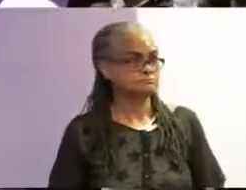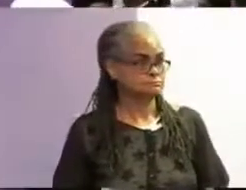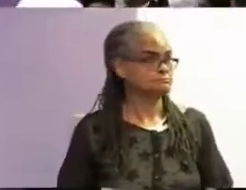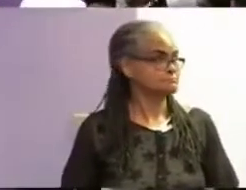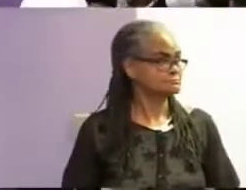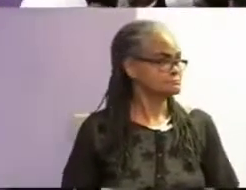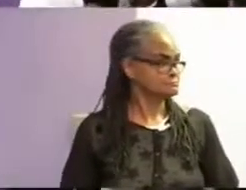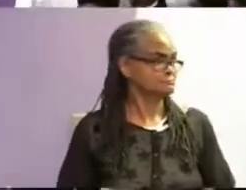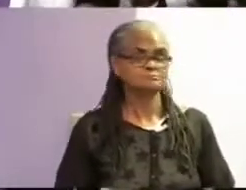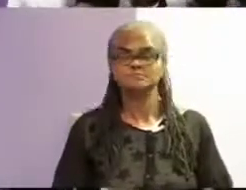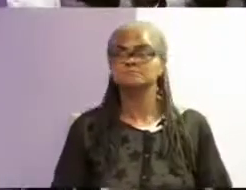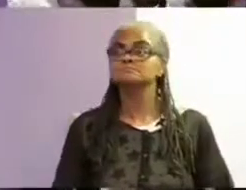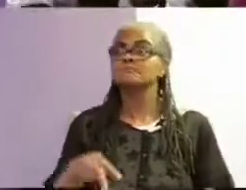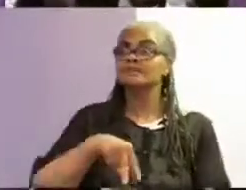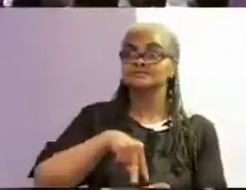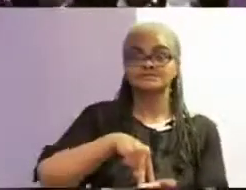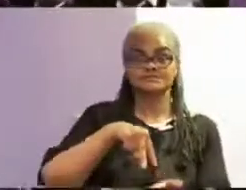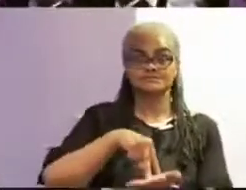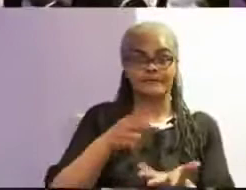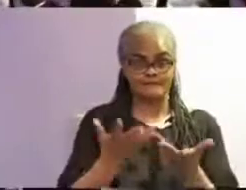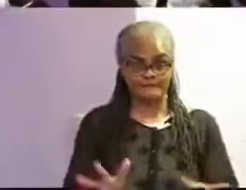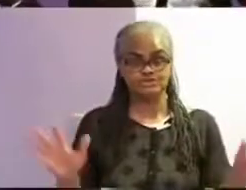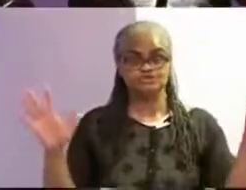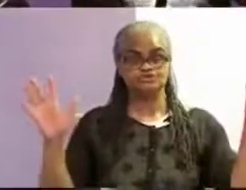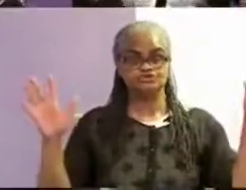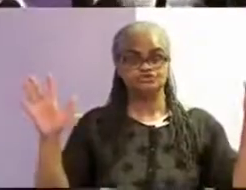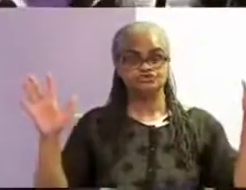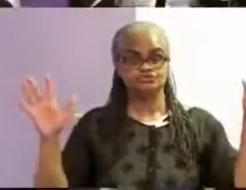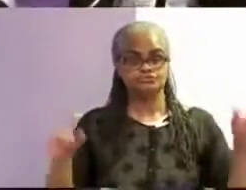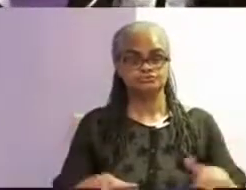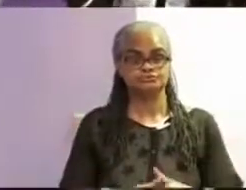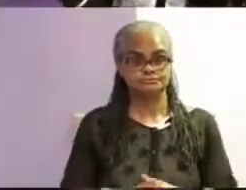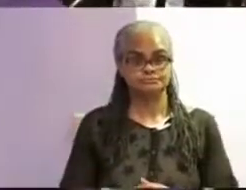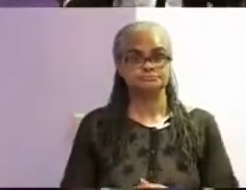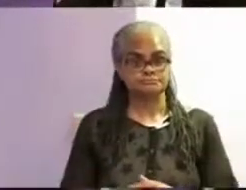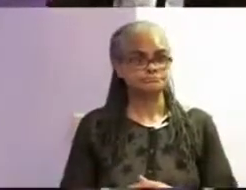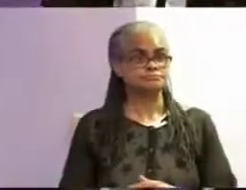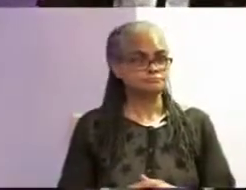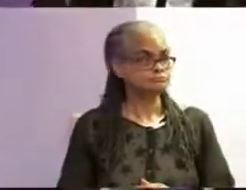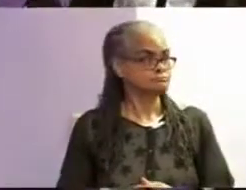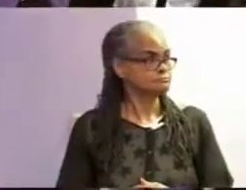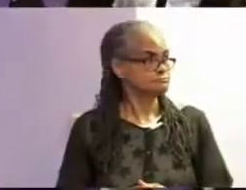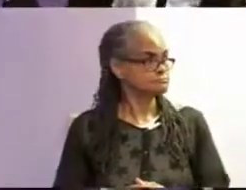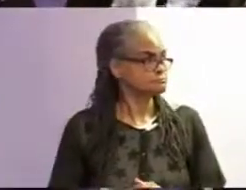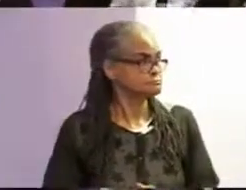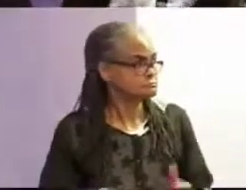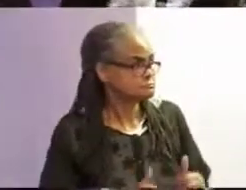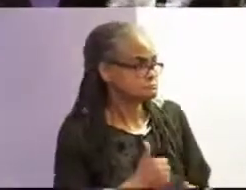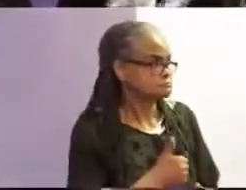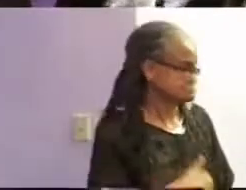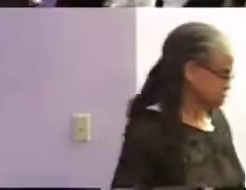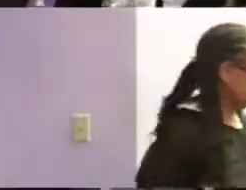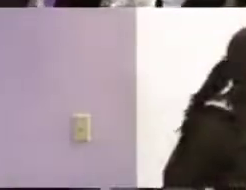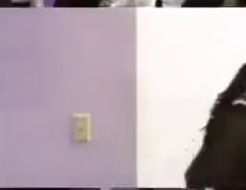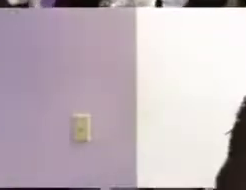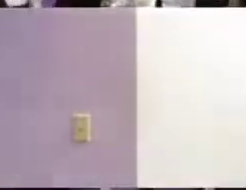Come on, stand to your feet with me right quick. I'm gonna show you something, I'm gonna show you how to give.